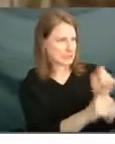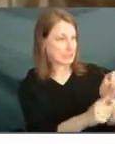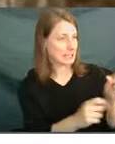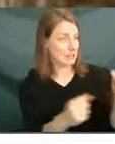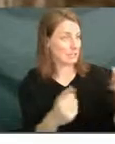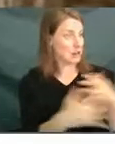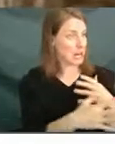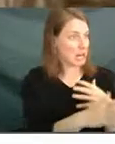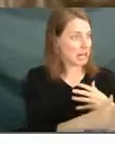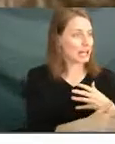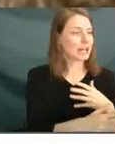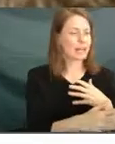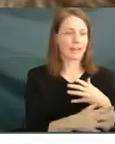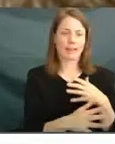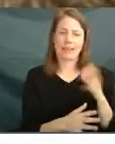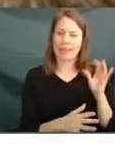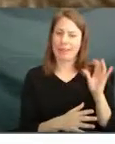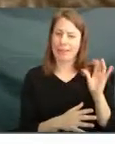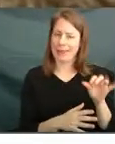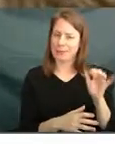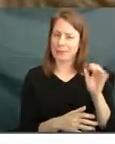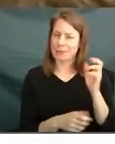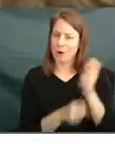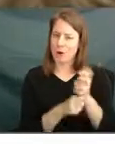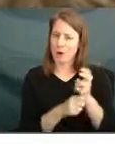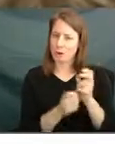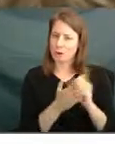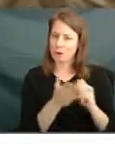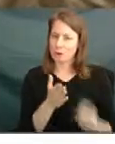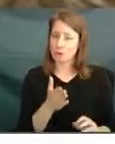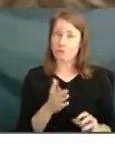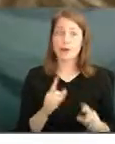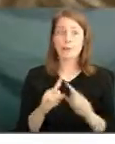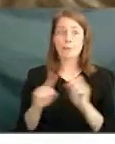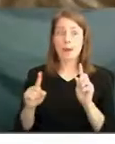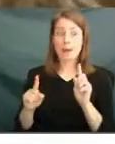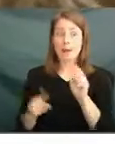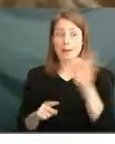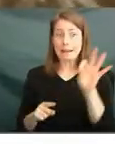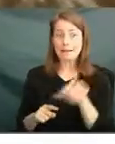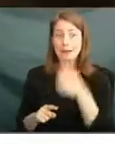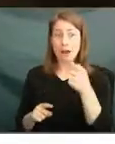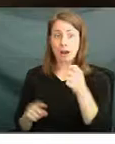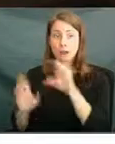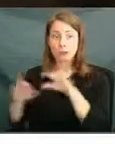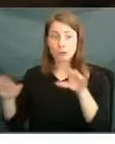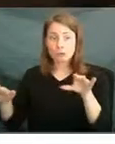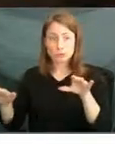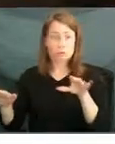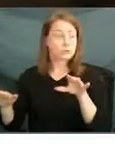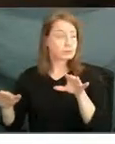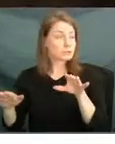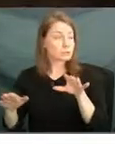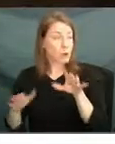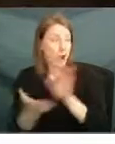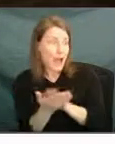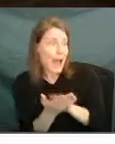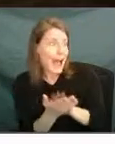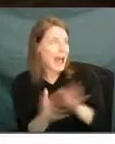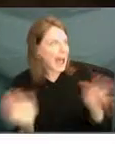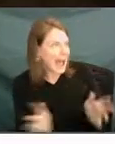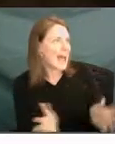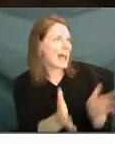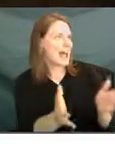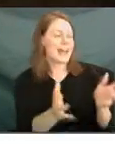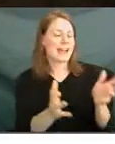important. It is not good if the pupils are allowed to do something in